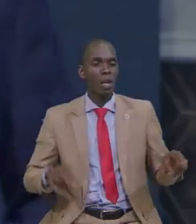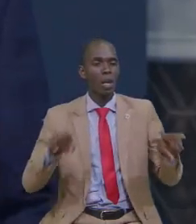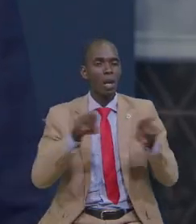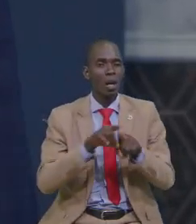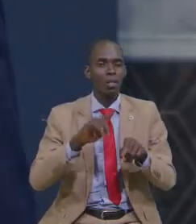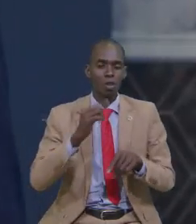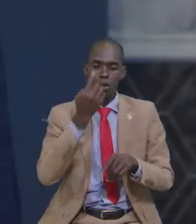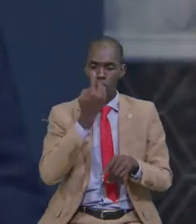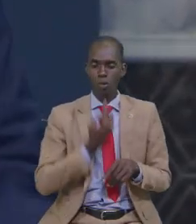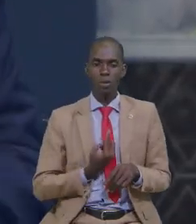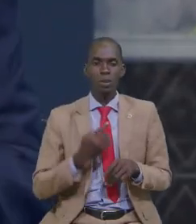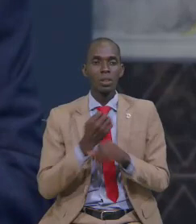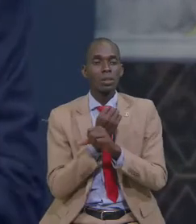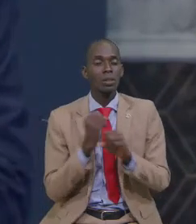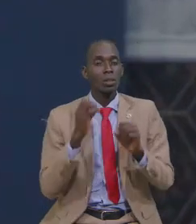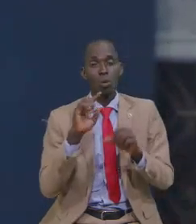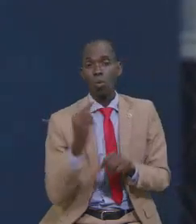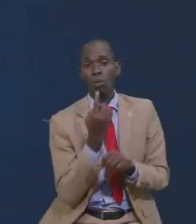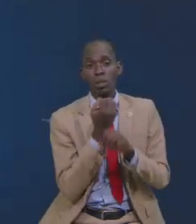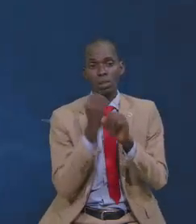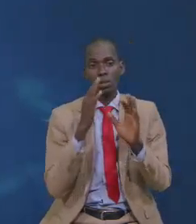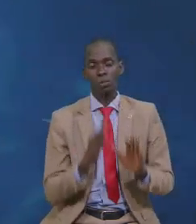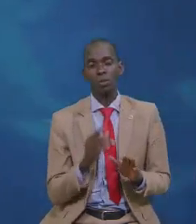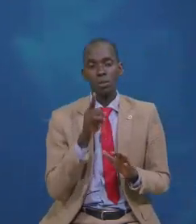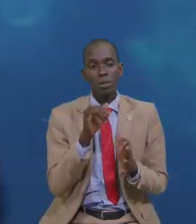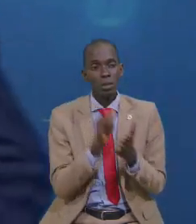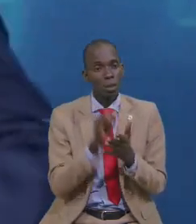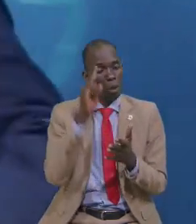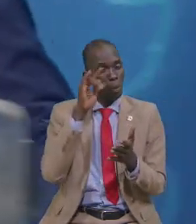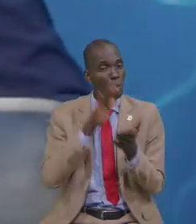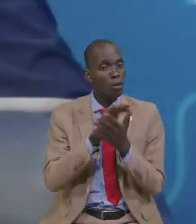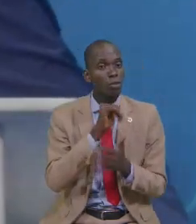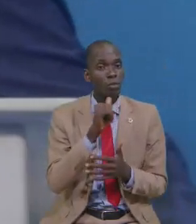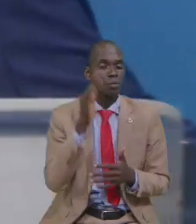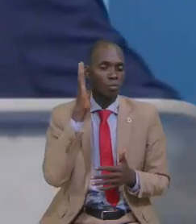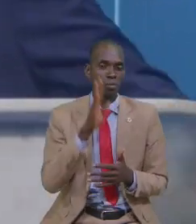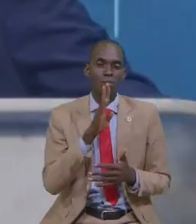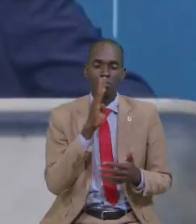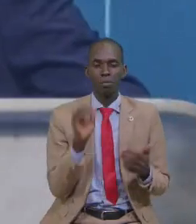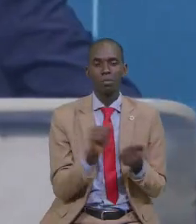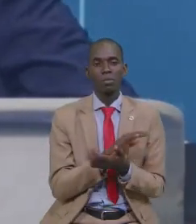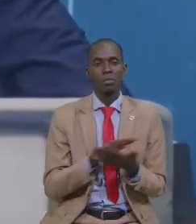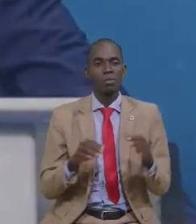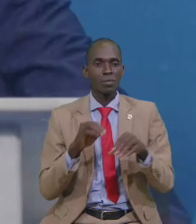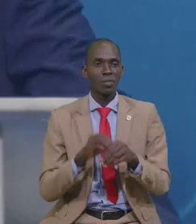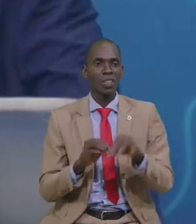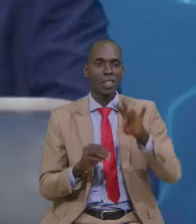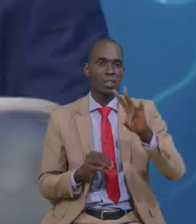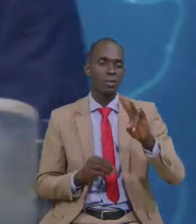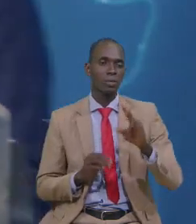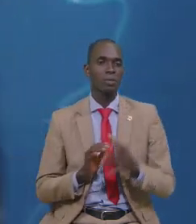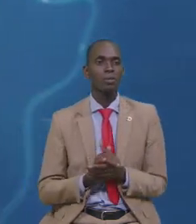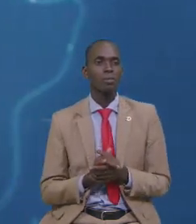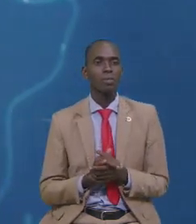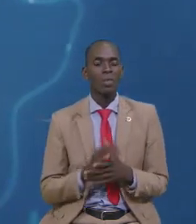that believeth not shall be damned. And then in verse 17, it tells us, verse 17,